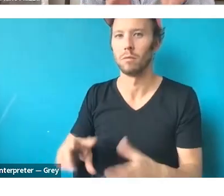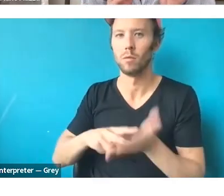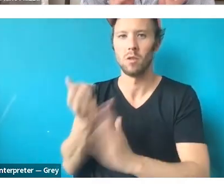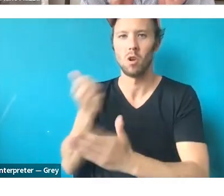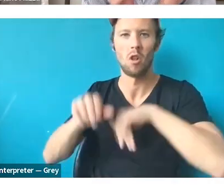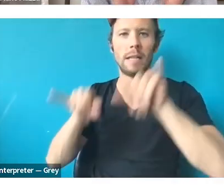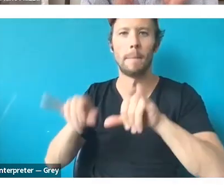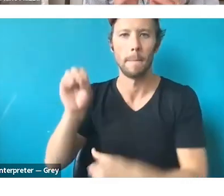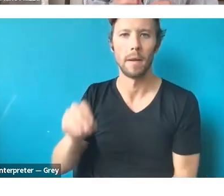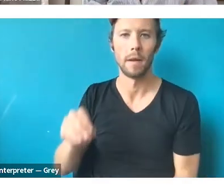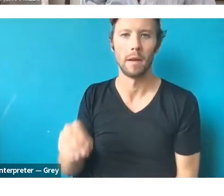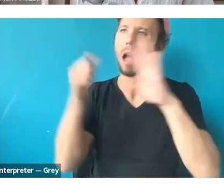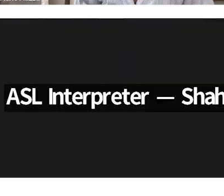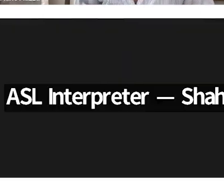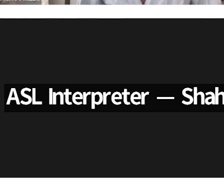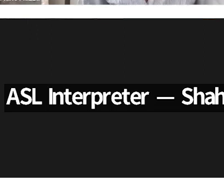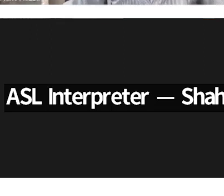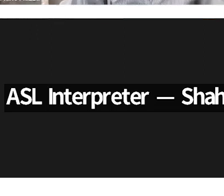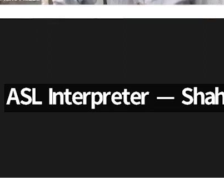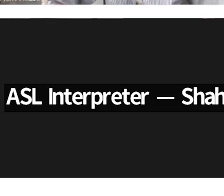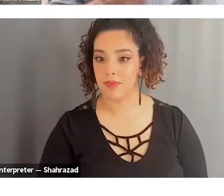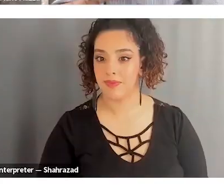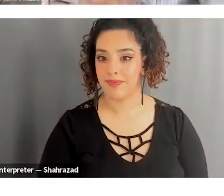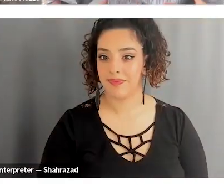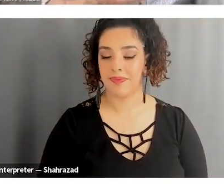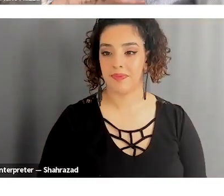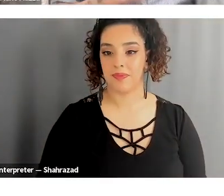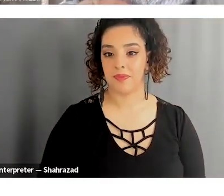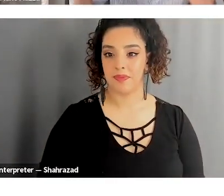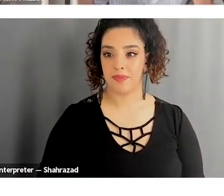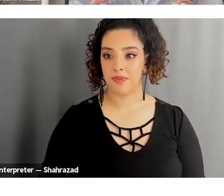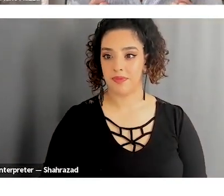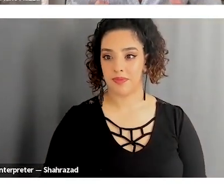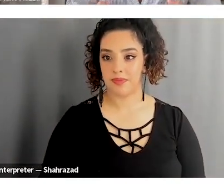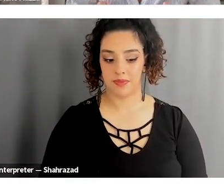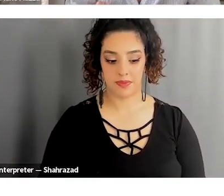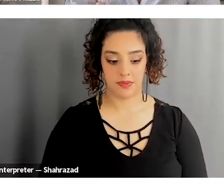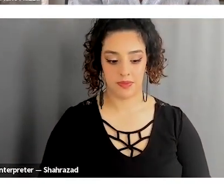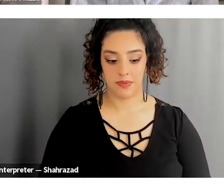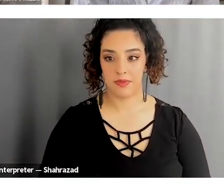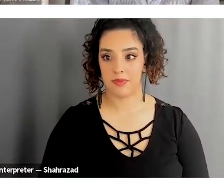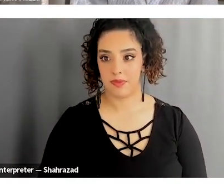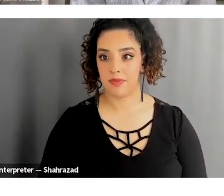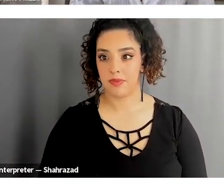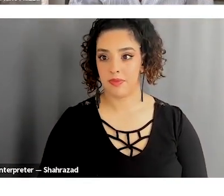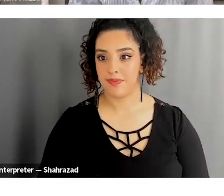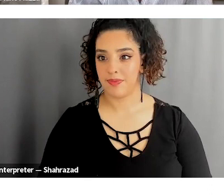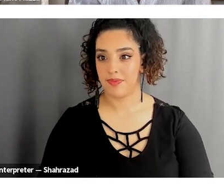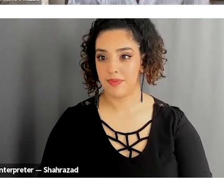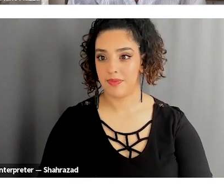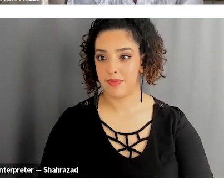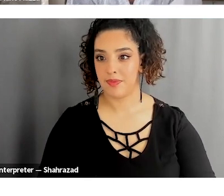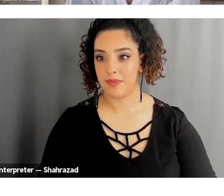for lack of a better word, hip way. They do a lot of like cool, like workwear clothes you can work in, which I think is really nice. And